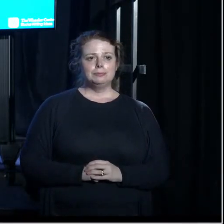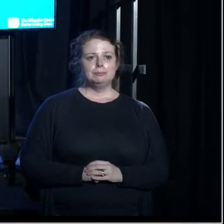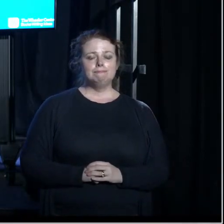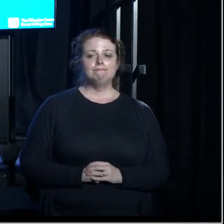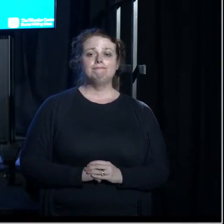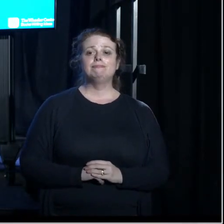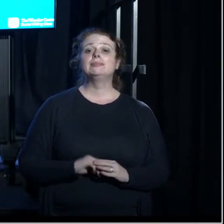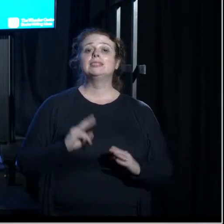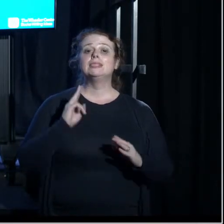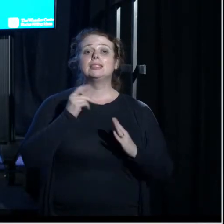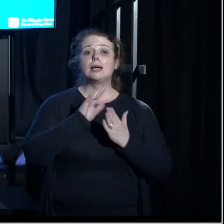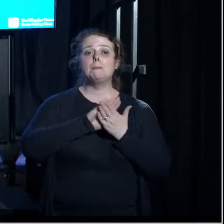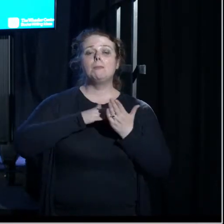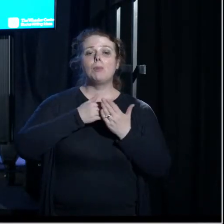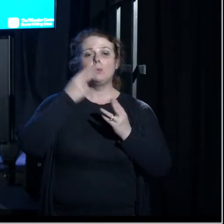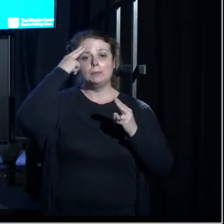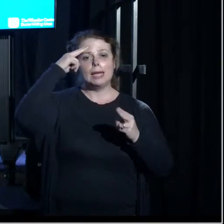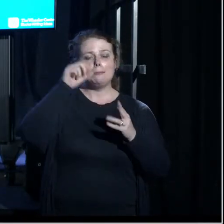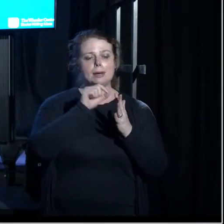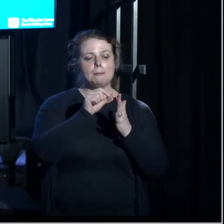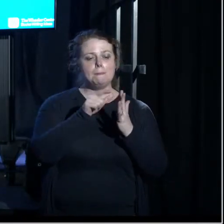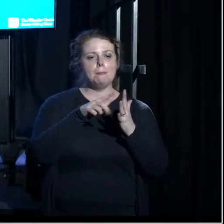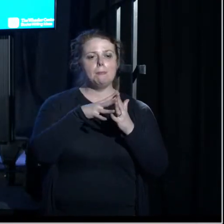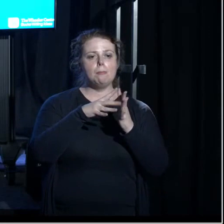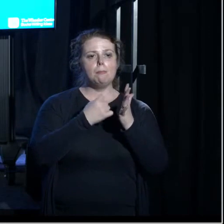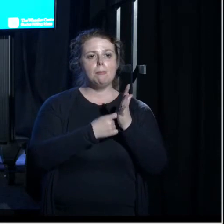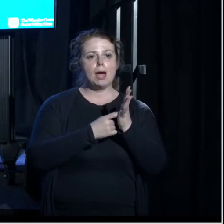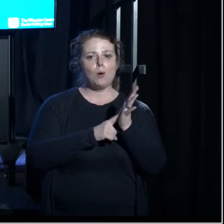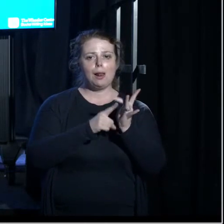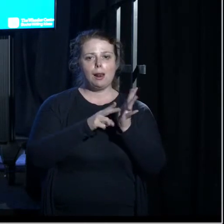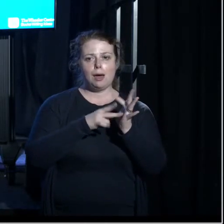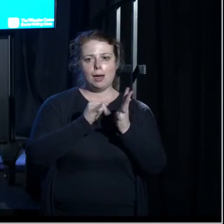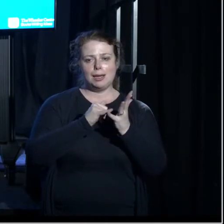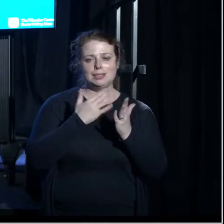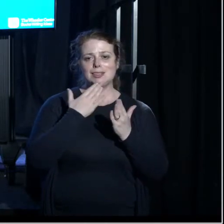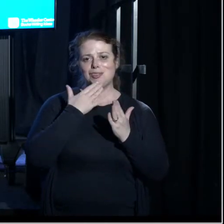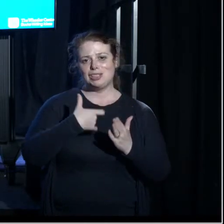This last one is called Power Lines. Thank you so much for having me.